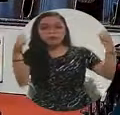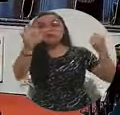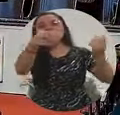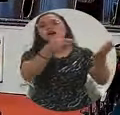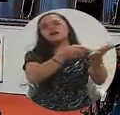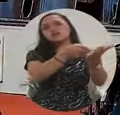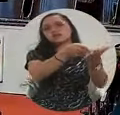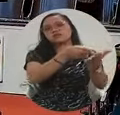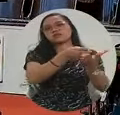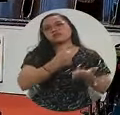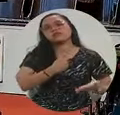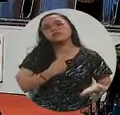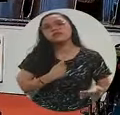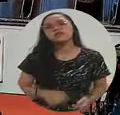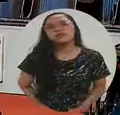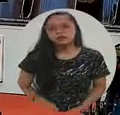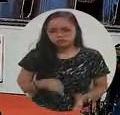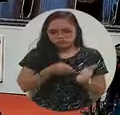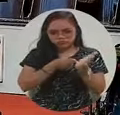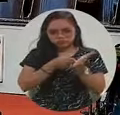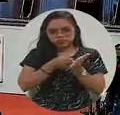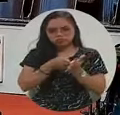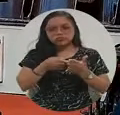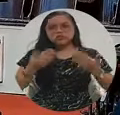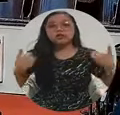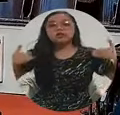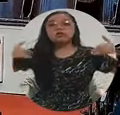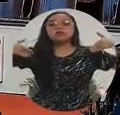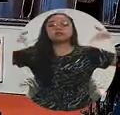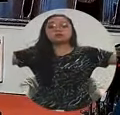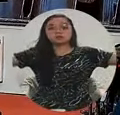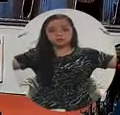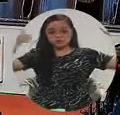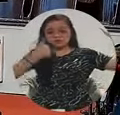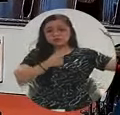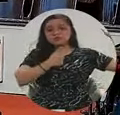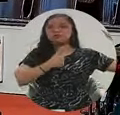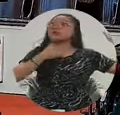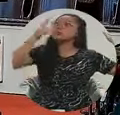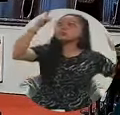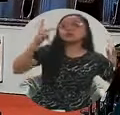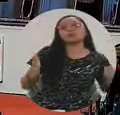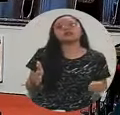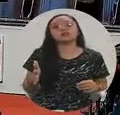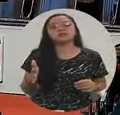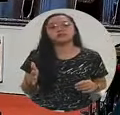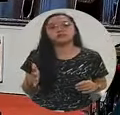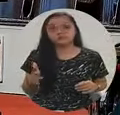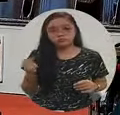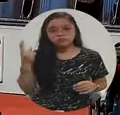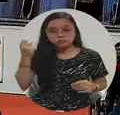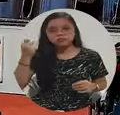But be honest with yourself. Amen. Commit yourself completely to